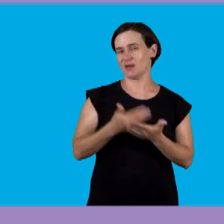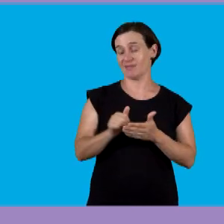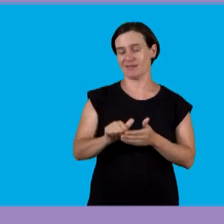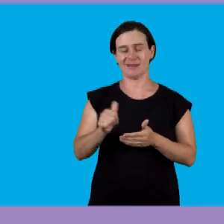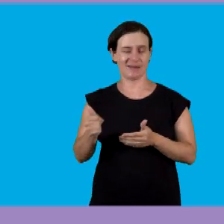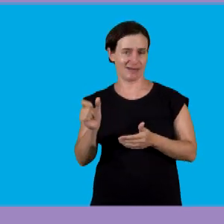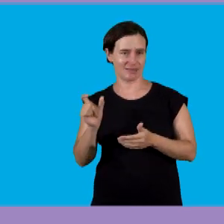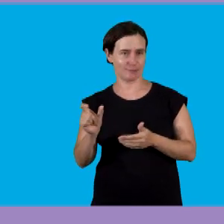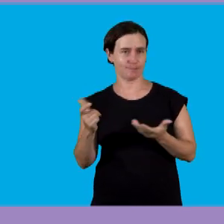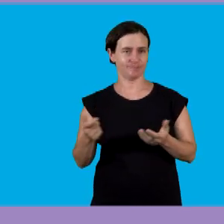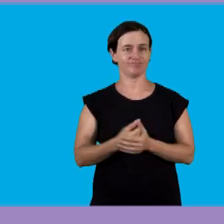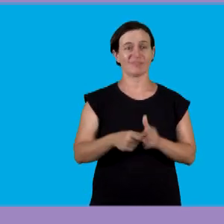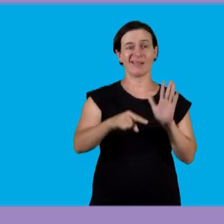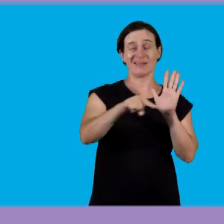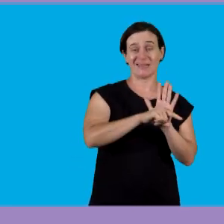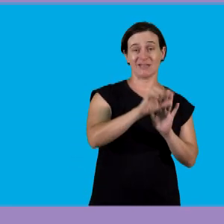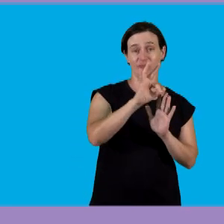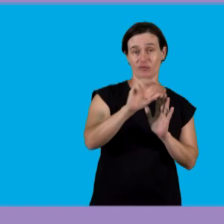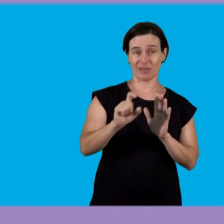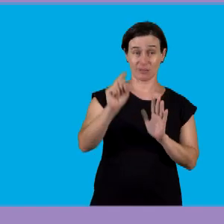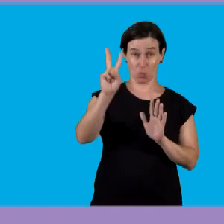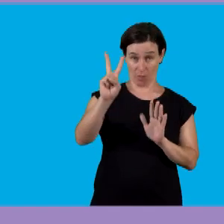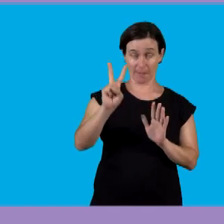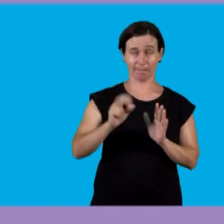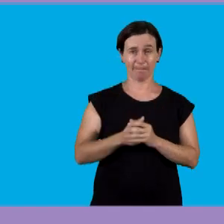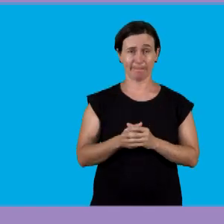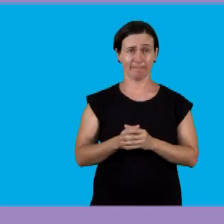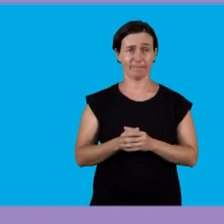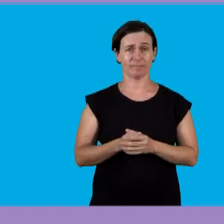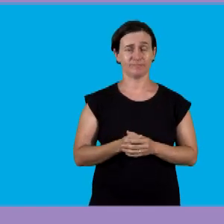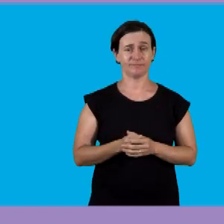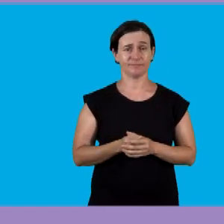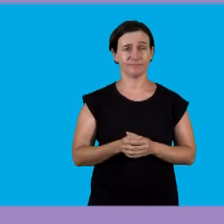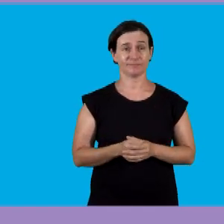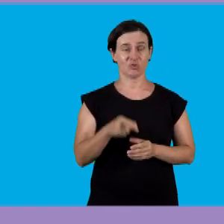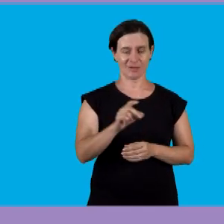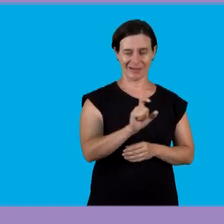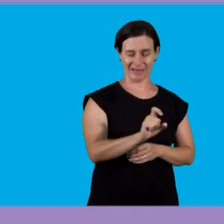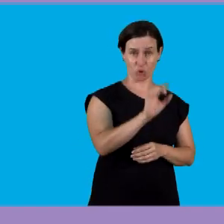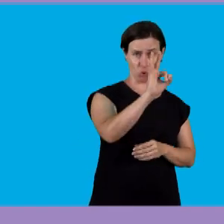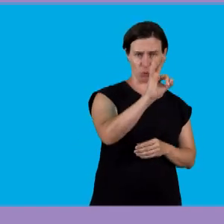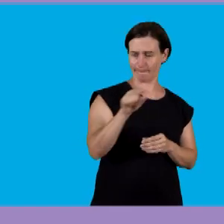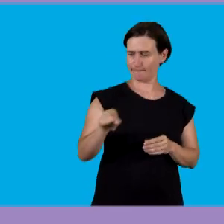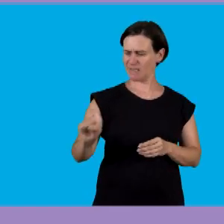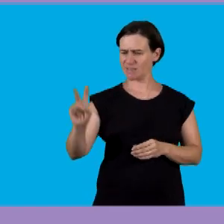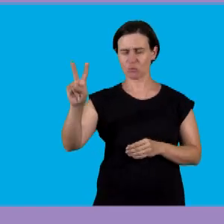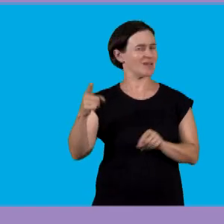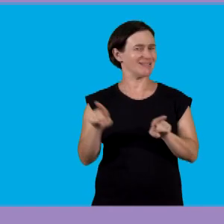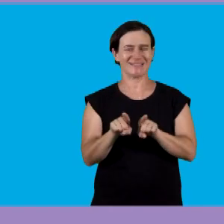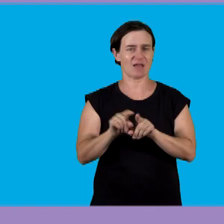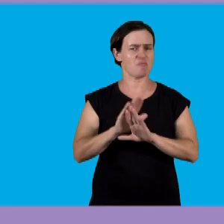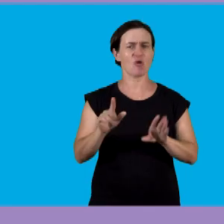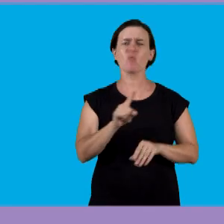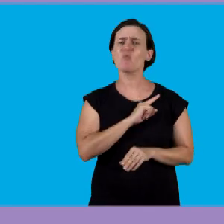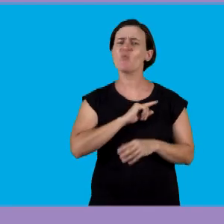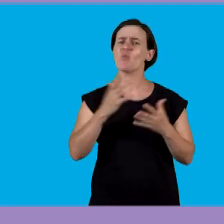our negative 3x squared. So of course we know that those are not like terms. And why are they